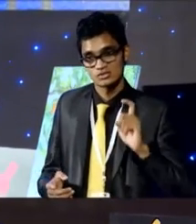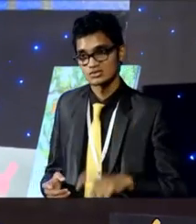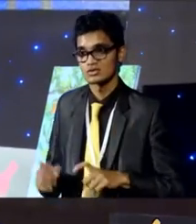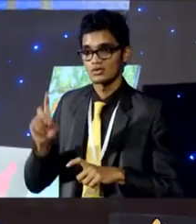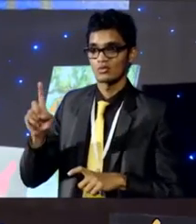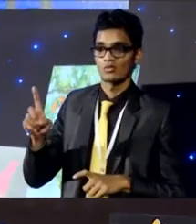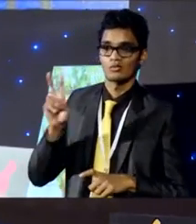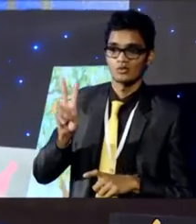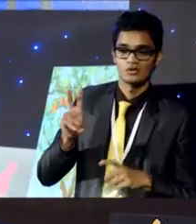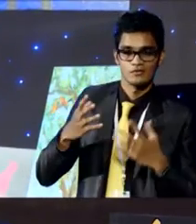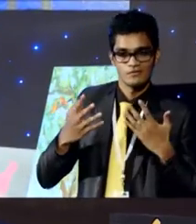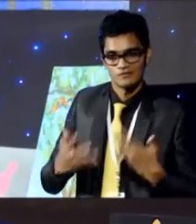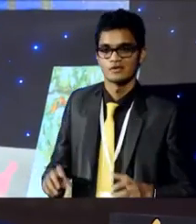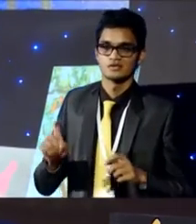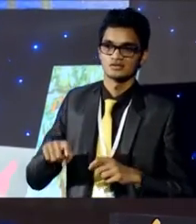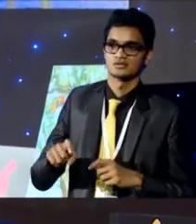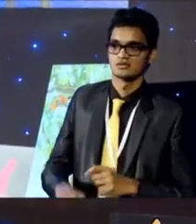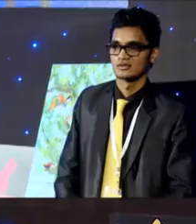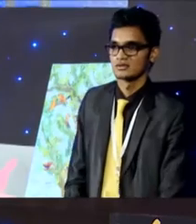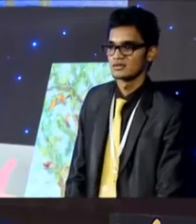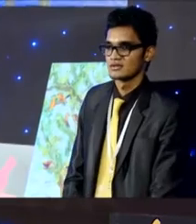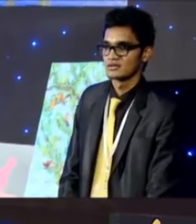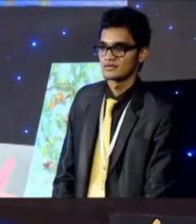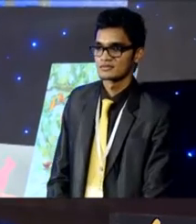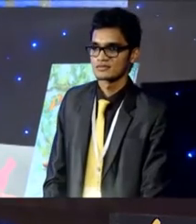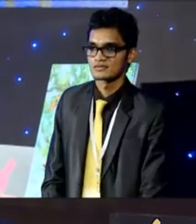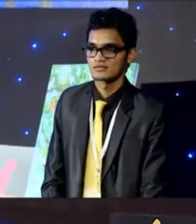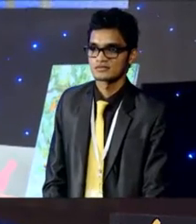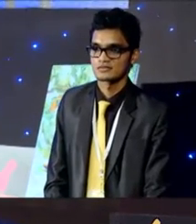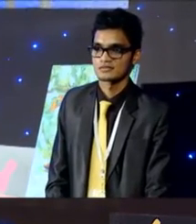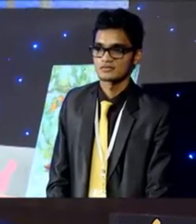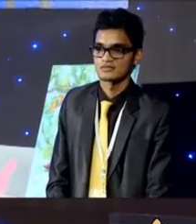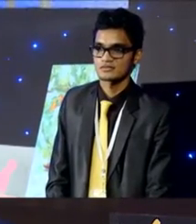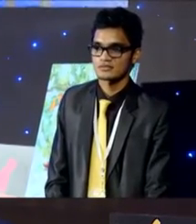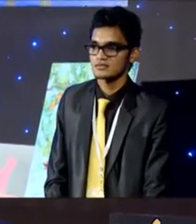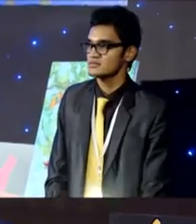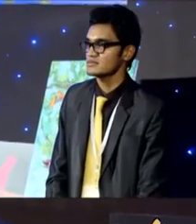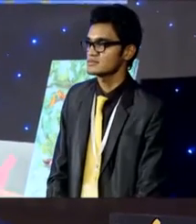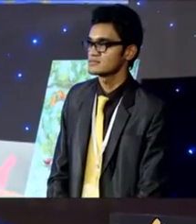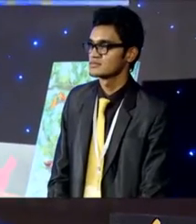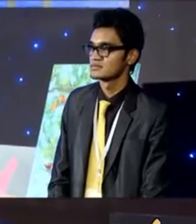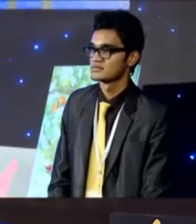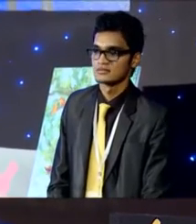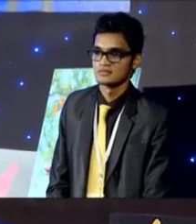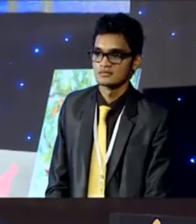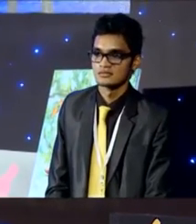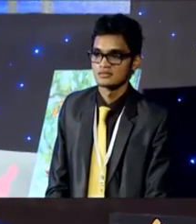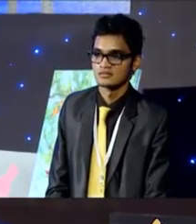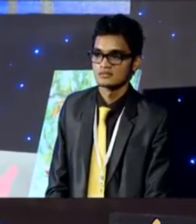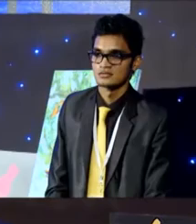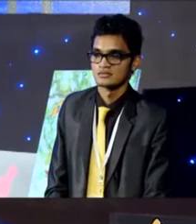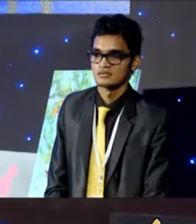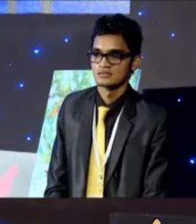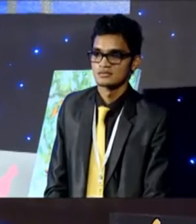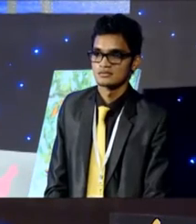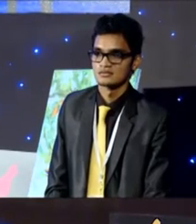right? So I think all of us, if we work together, we work together as parents, we work together as corporates, we work